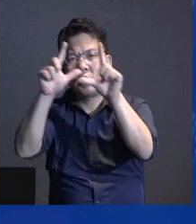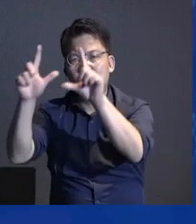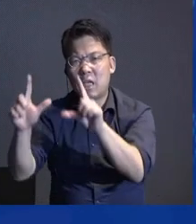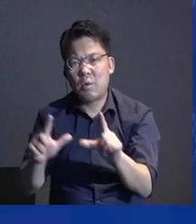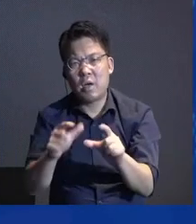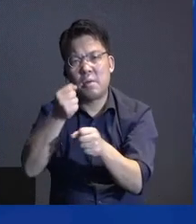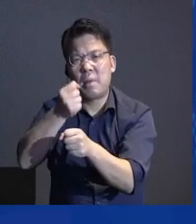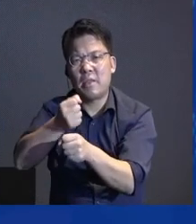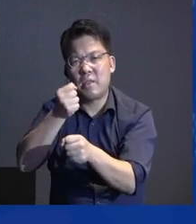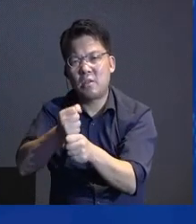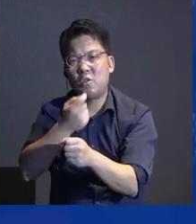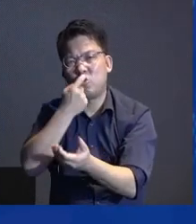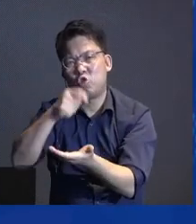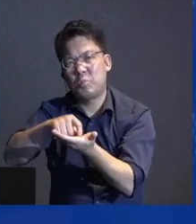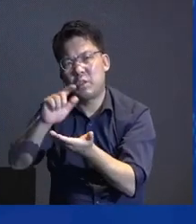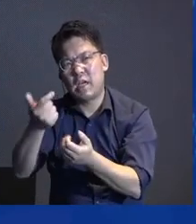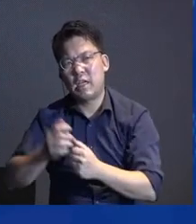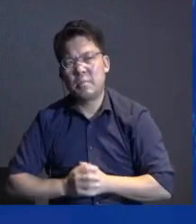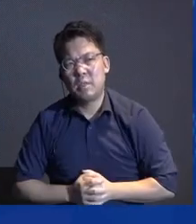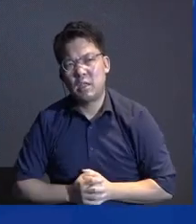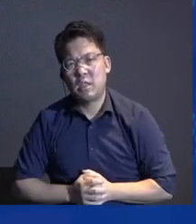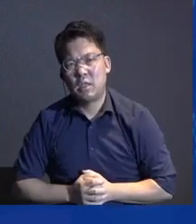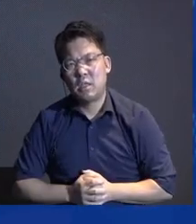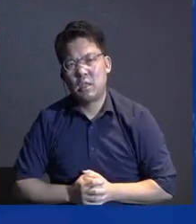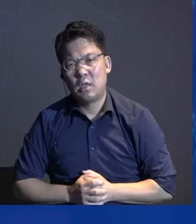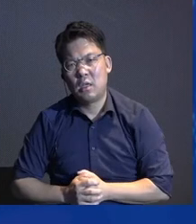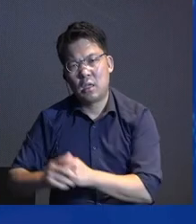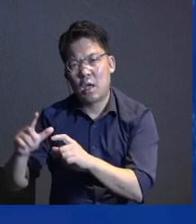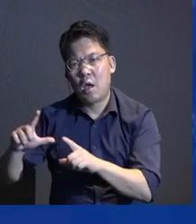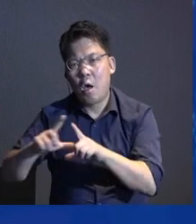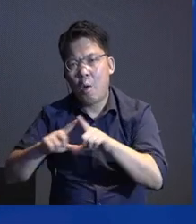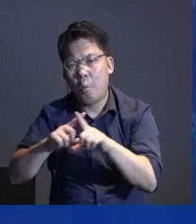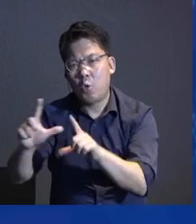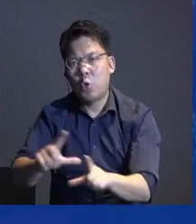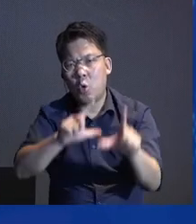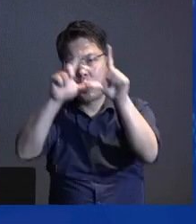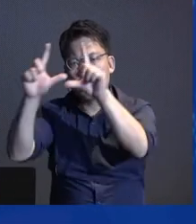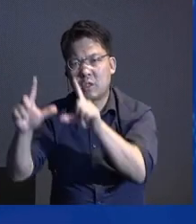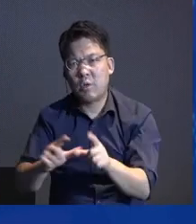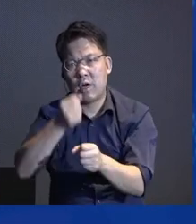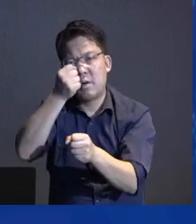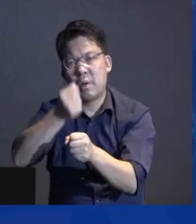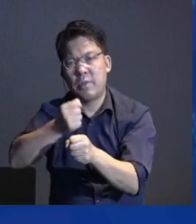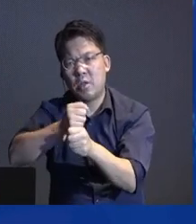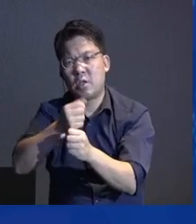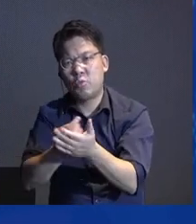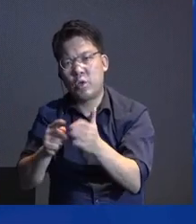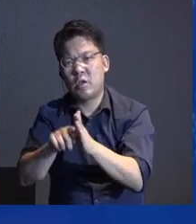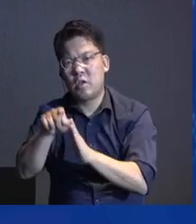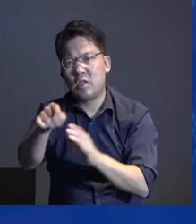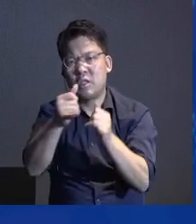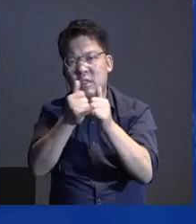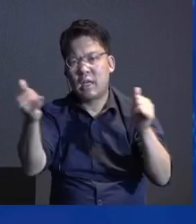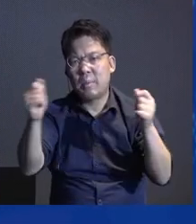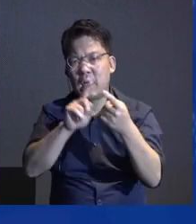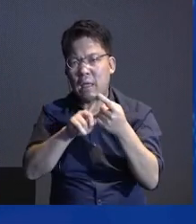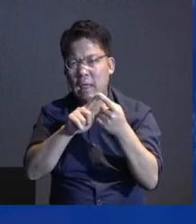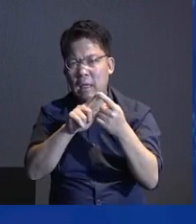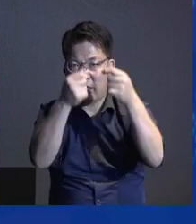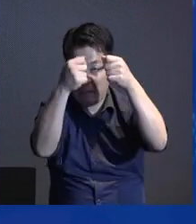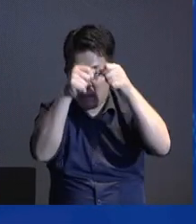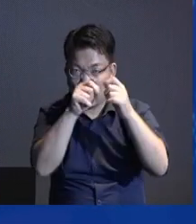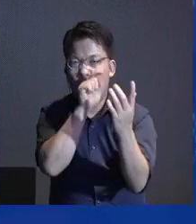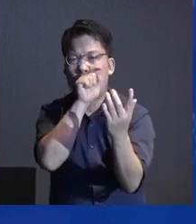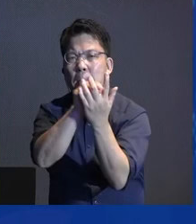the person deeply. This is also a video from a TV show. She